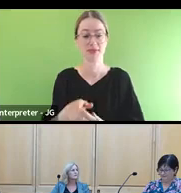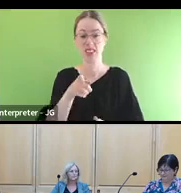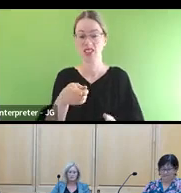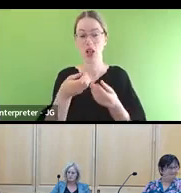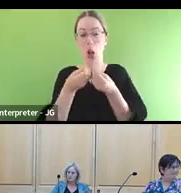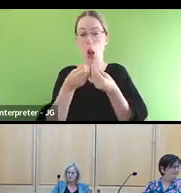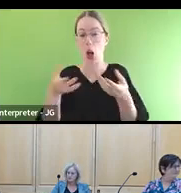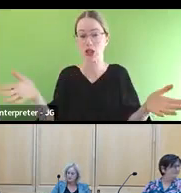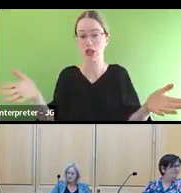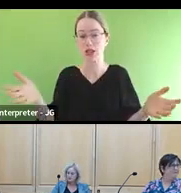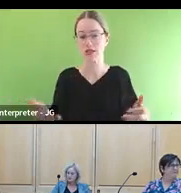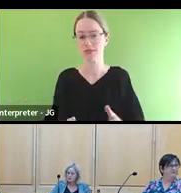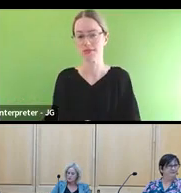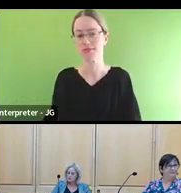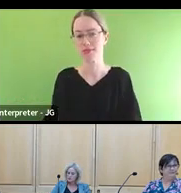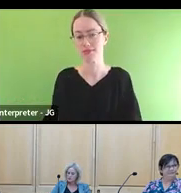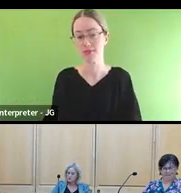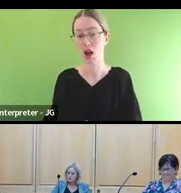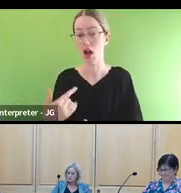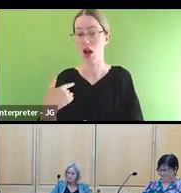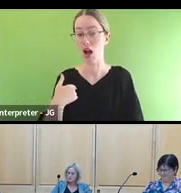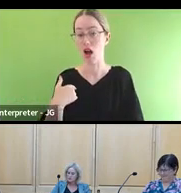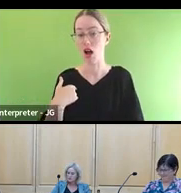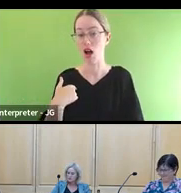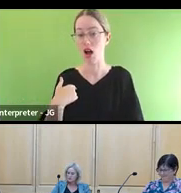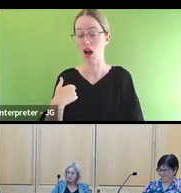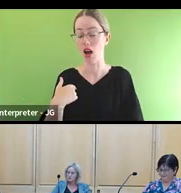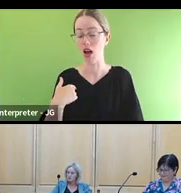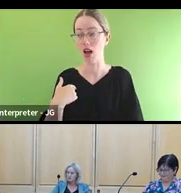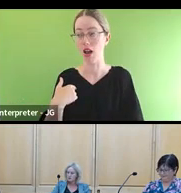lost. I have a special